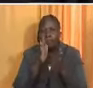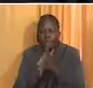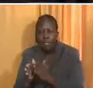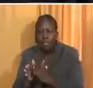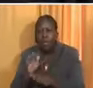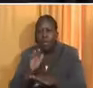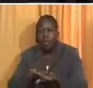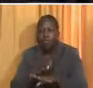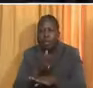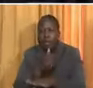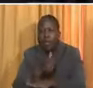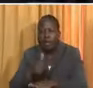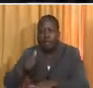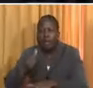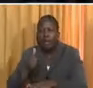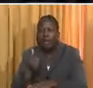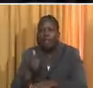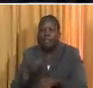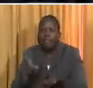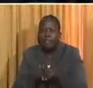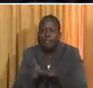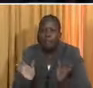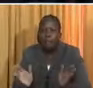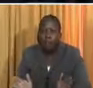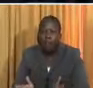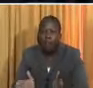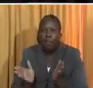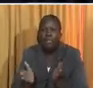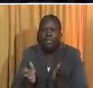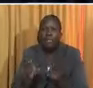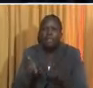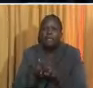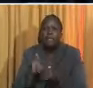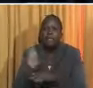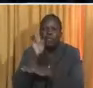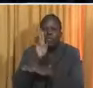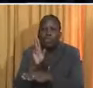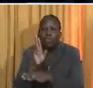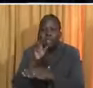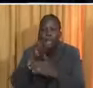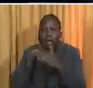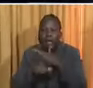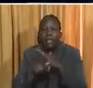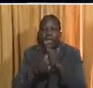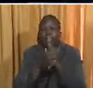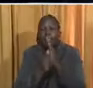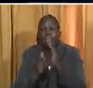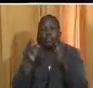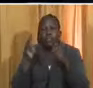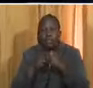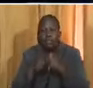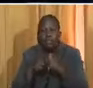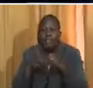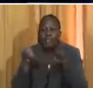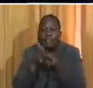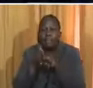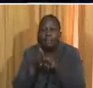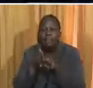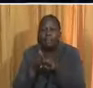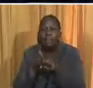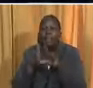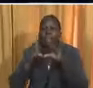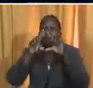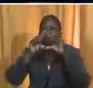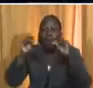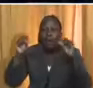the word promoters in the Constitution is used only in Article 157. It is apparently a term of art in